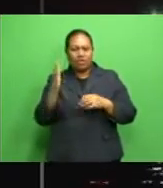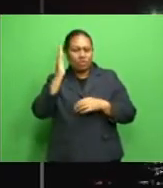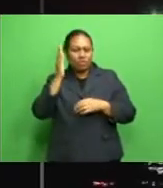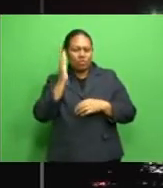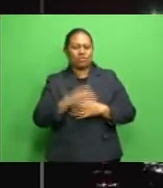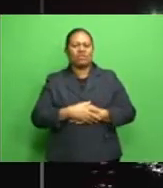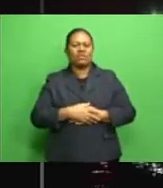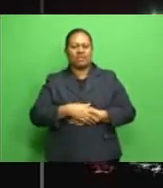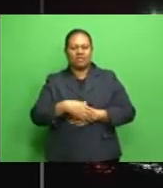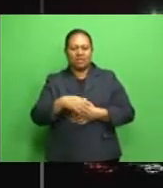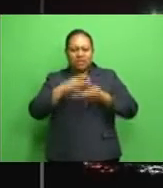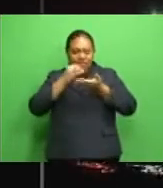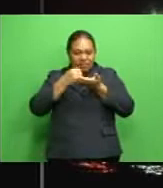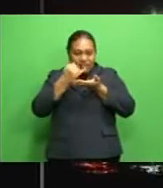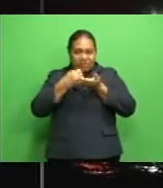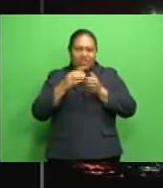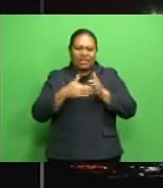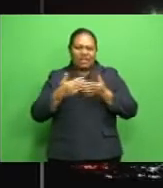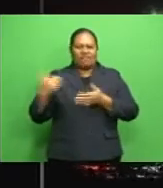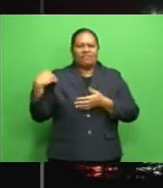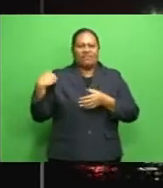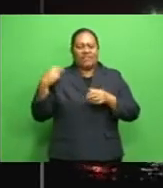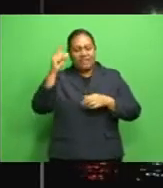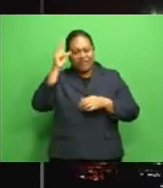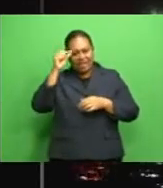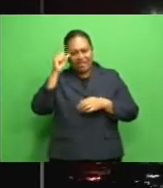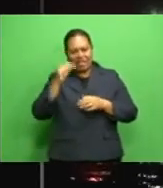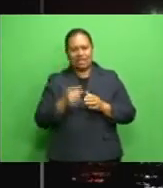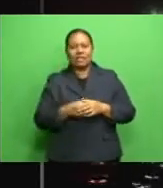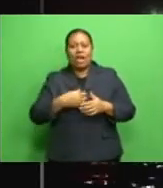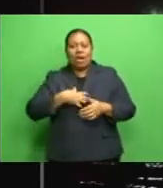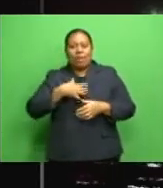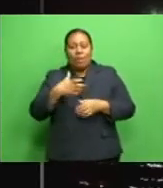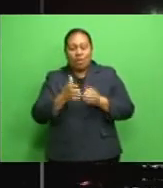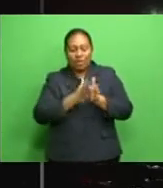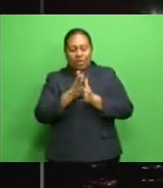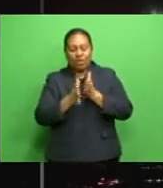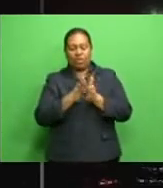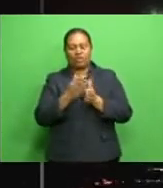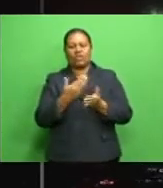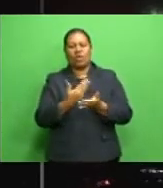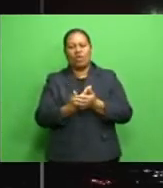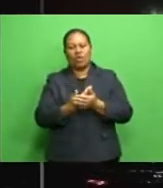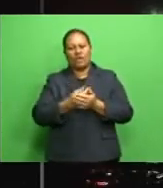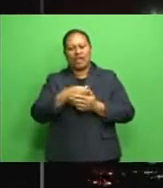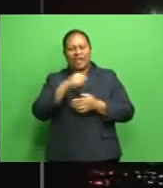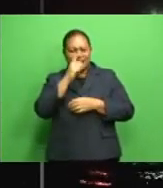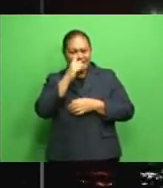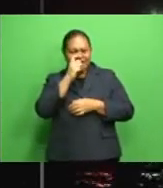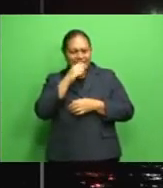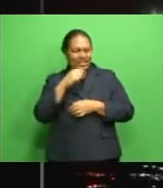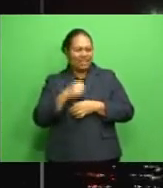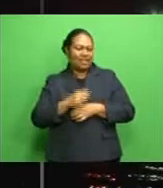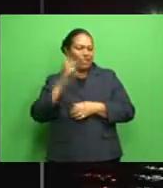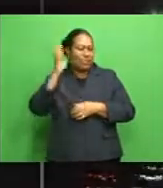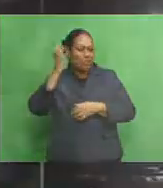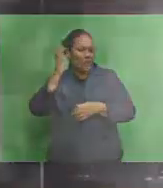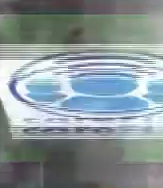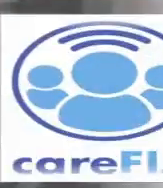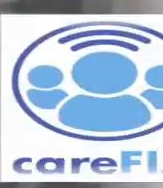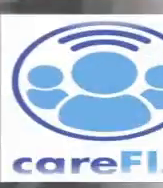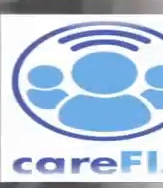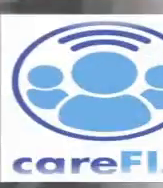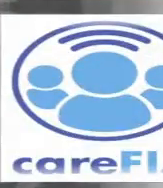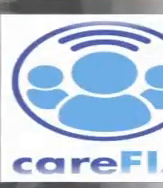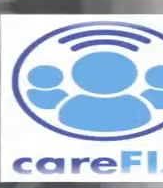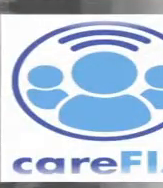factor Fijian lives now, says Minister. Now for these stories and others, tune in daily to our sister radio station, Gold FM. Our poll